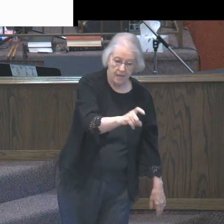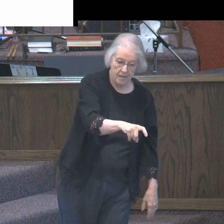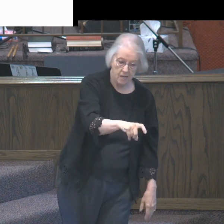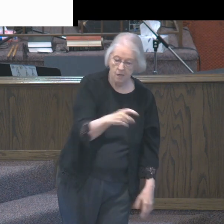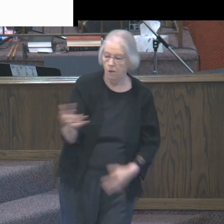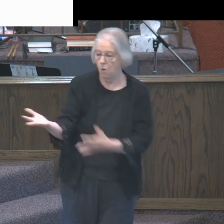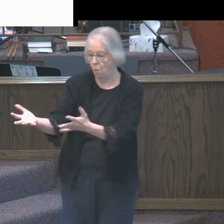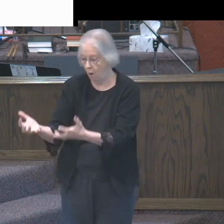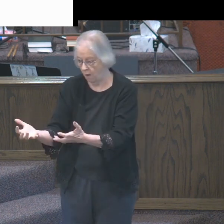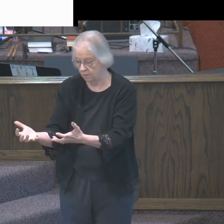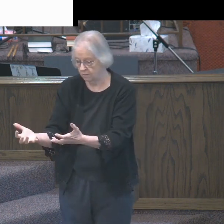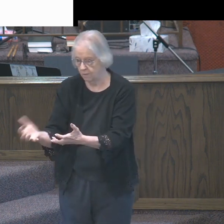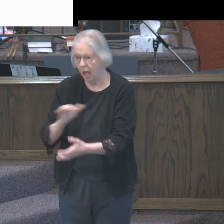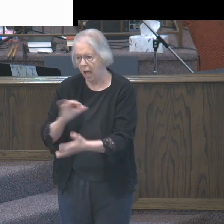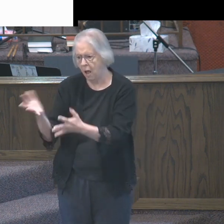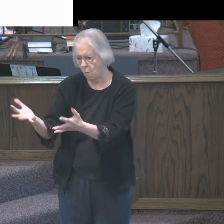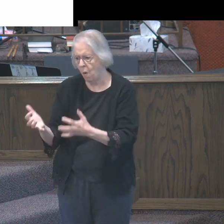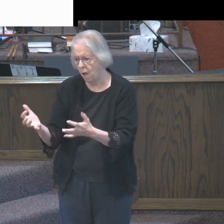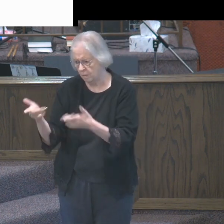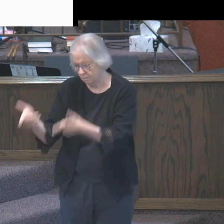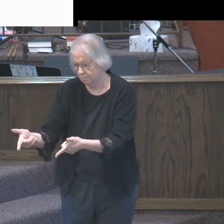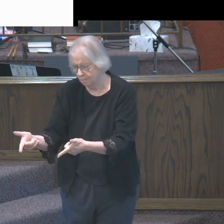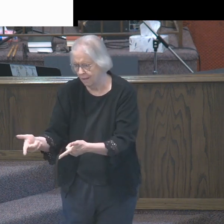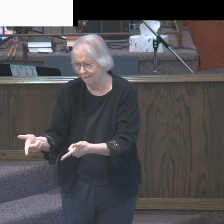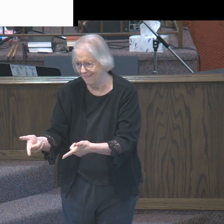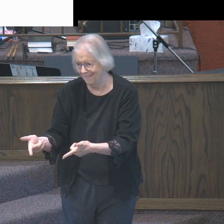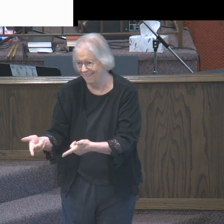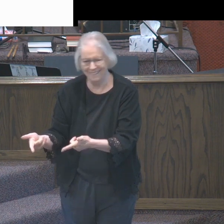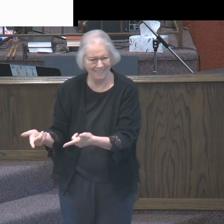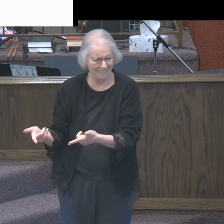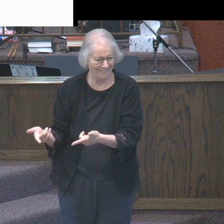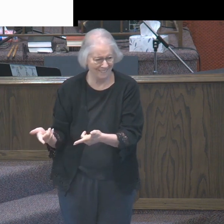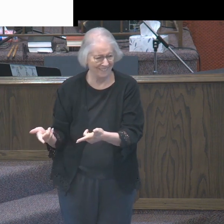number 8 in many believers' lives. I